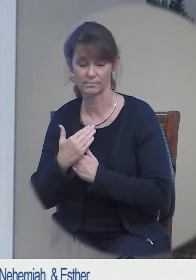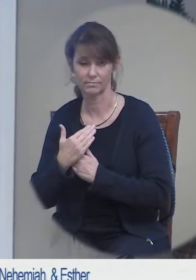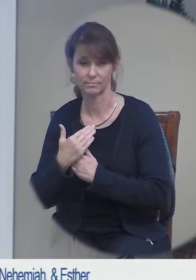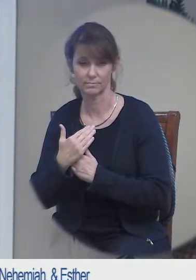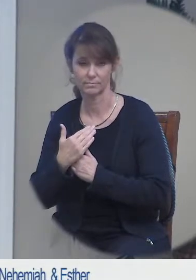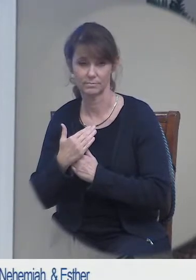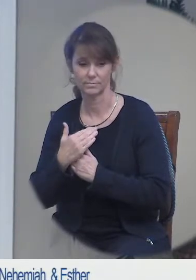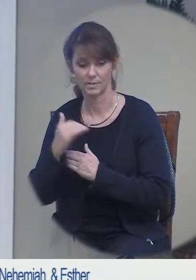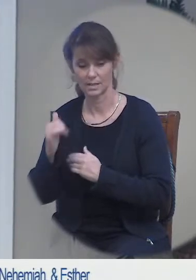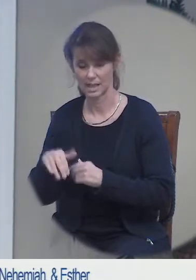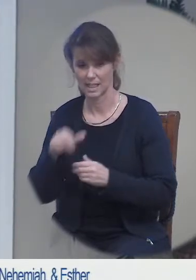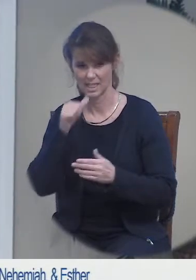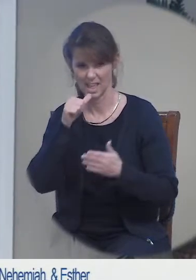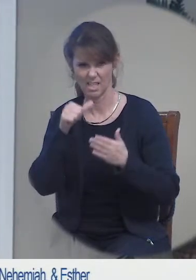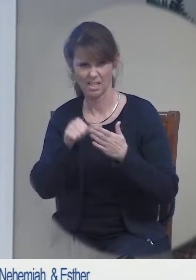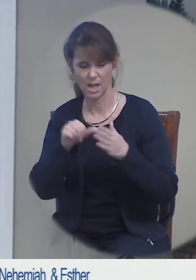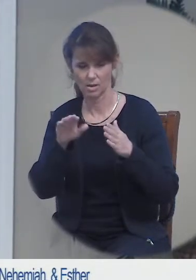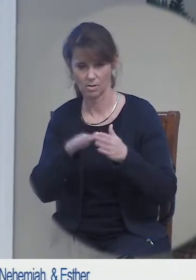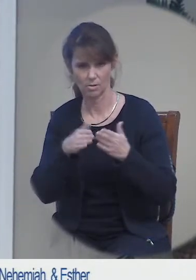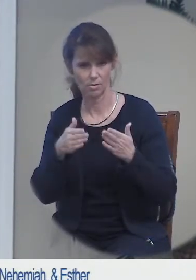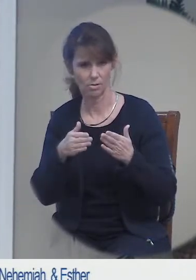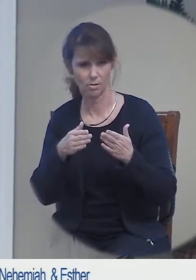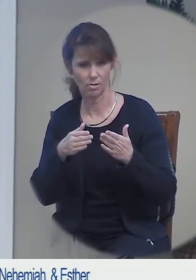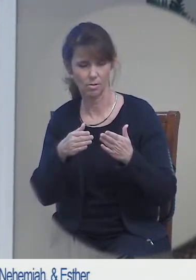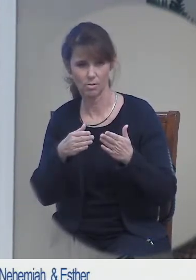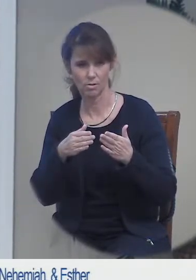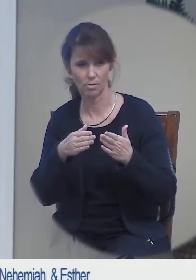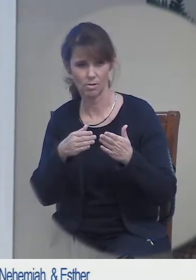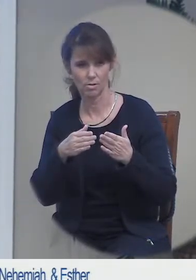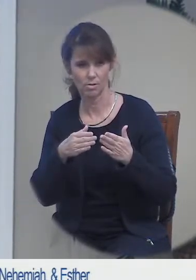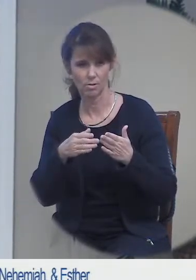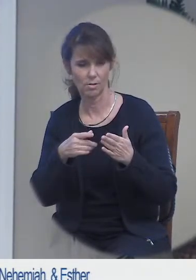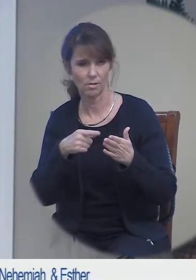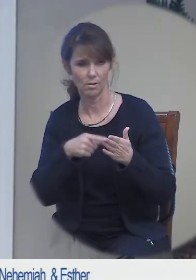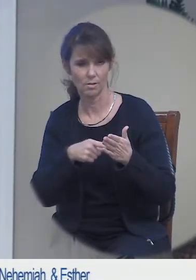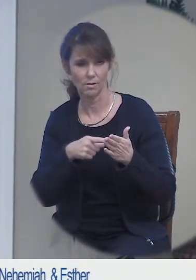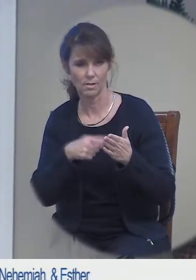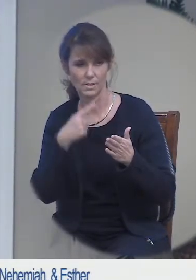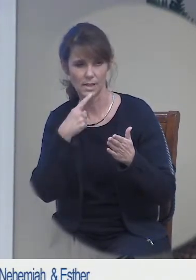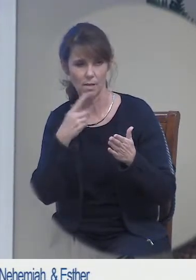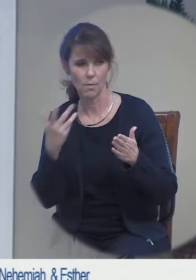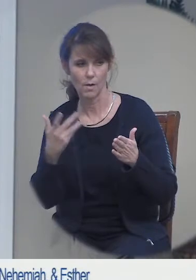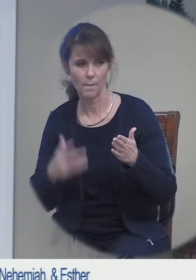the open letter? What was the charge? What were they alleging?